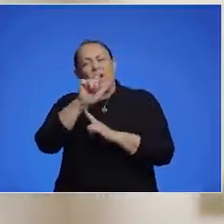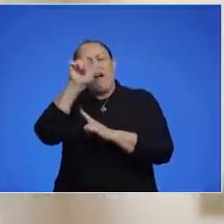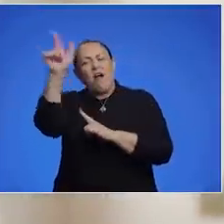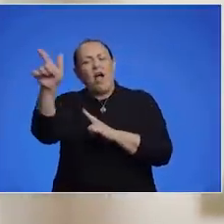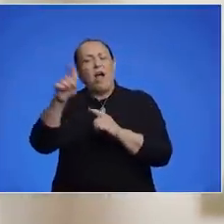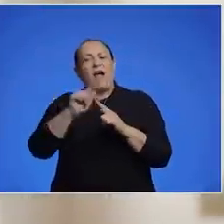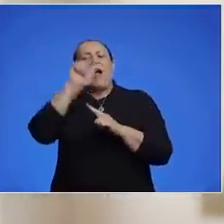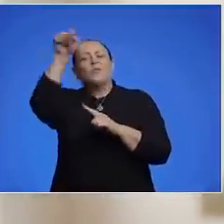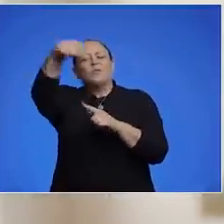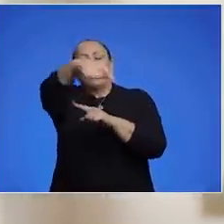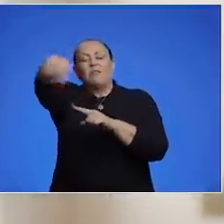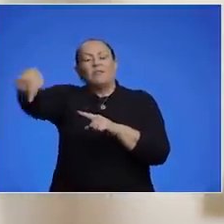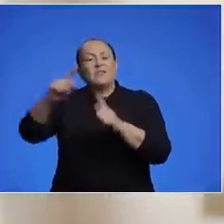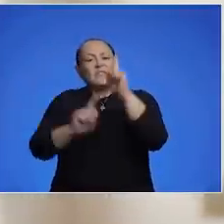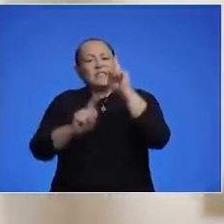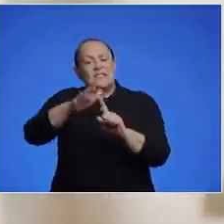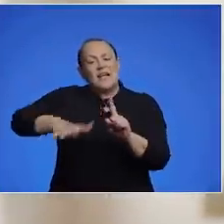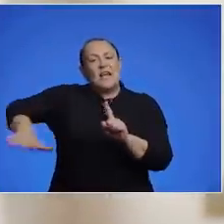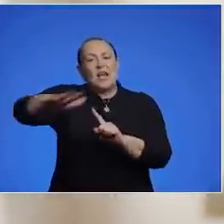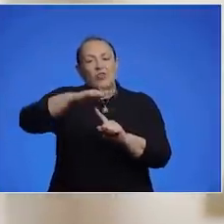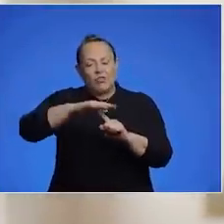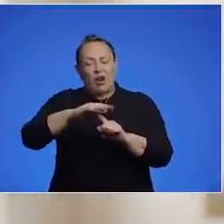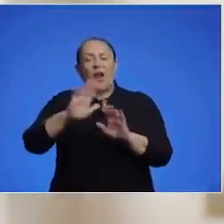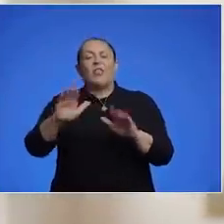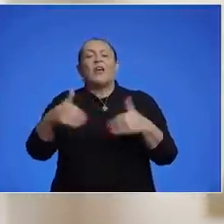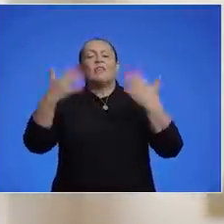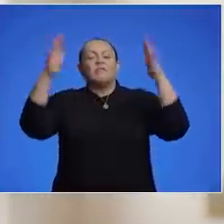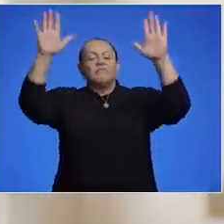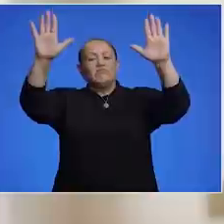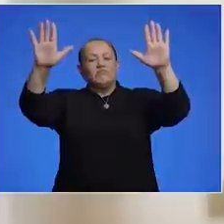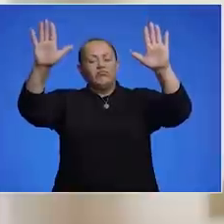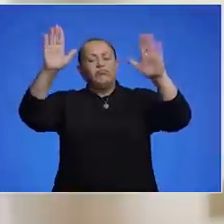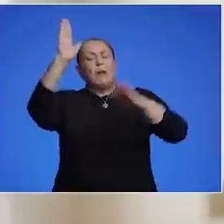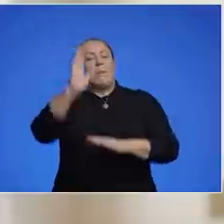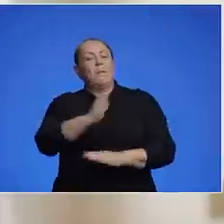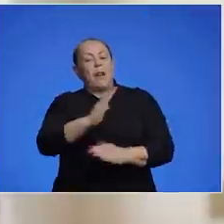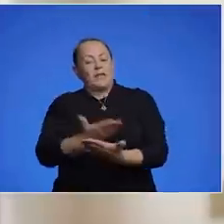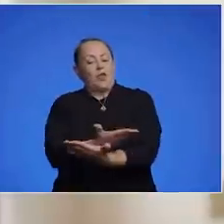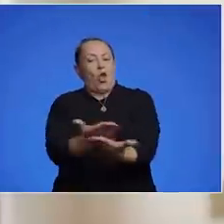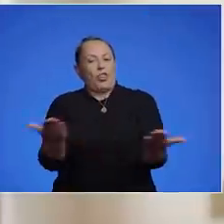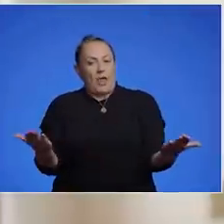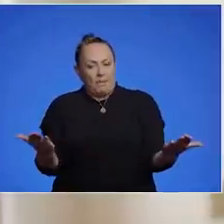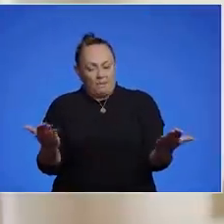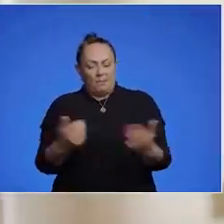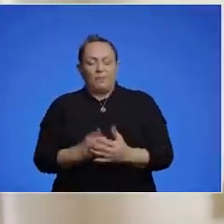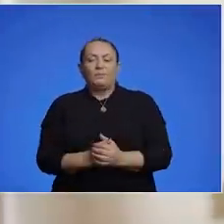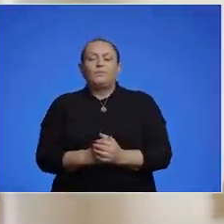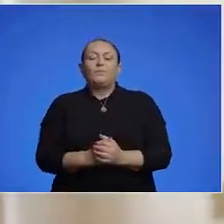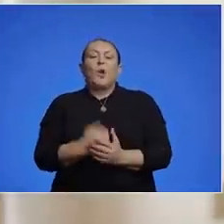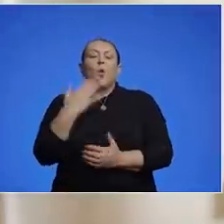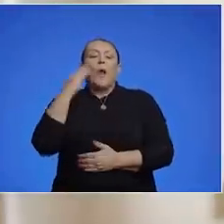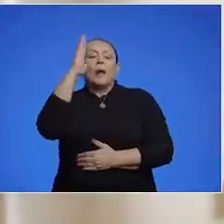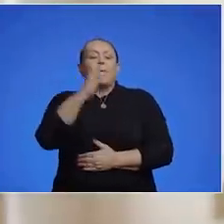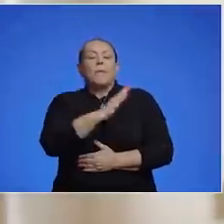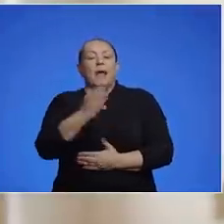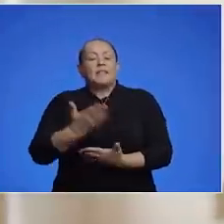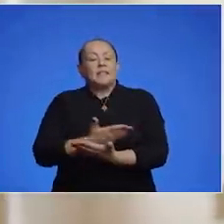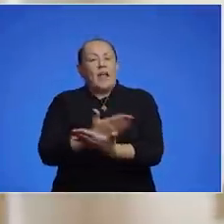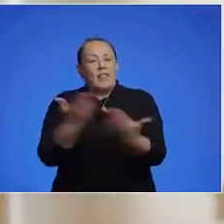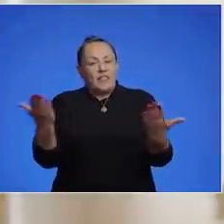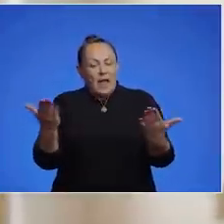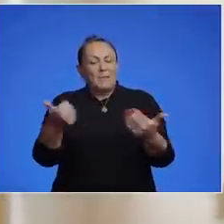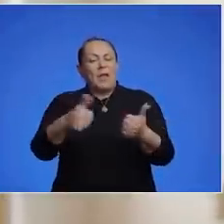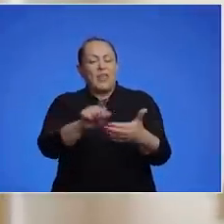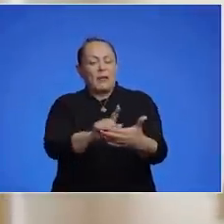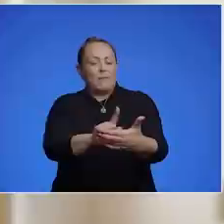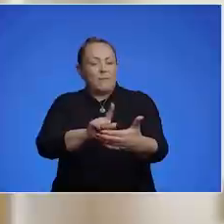Bethany. And lifting up his hands, he blessed them. Now, as he blessed them, he withdrew from them and was carried